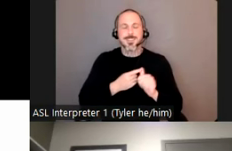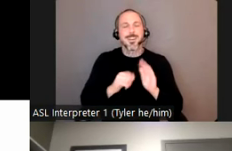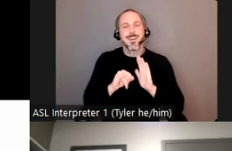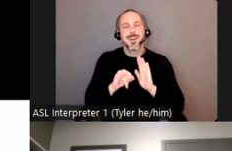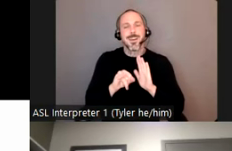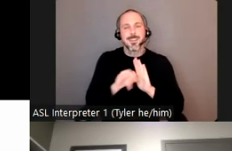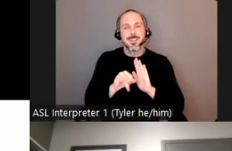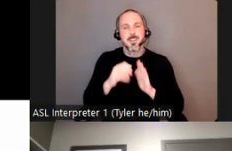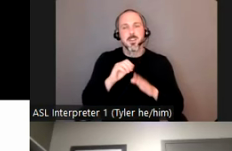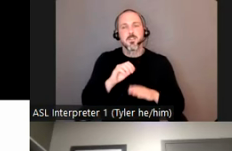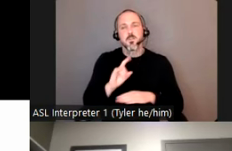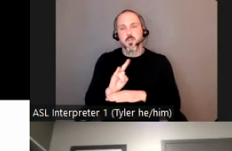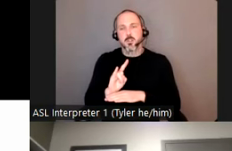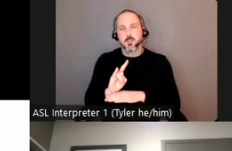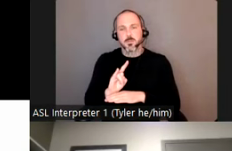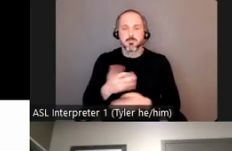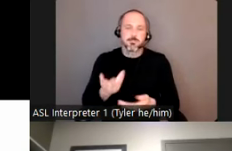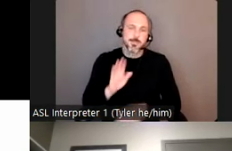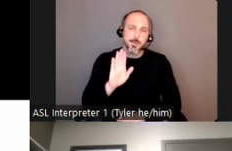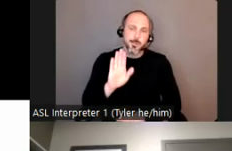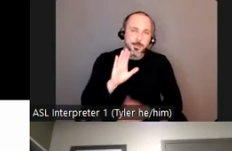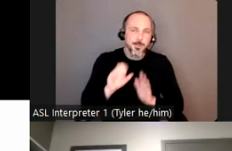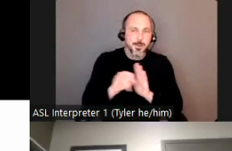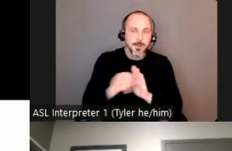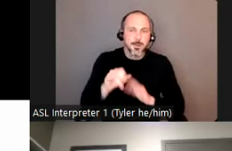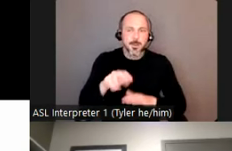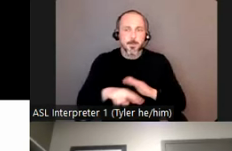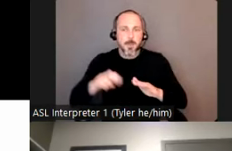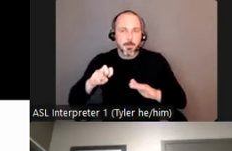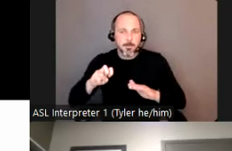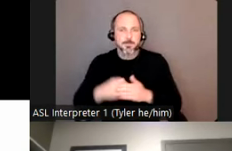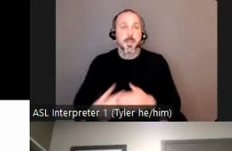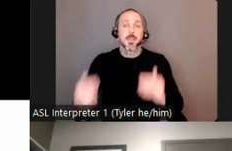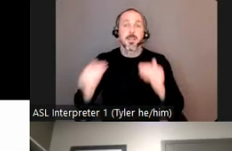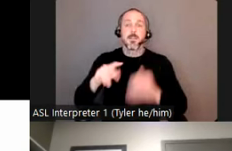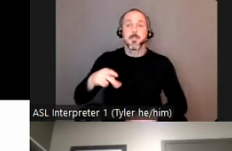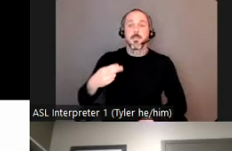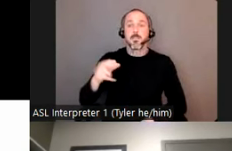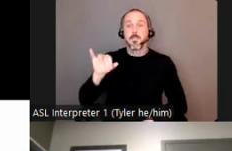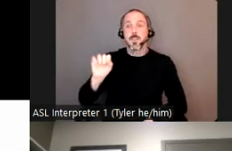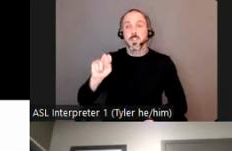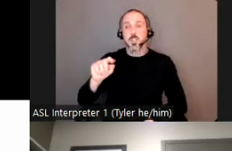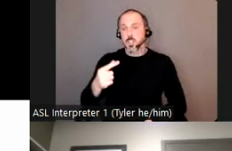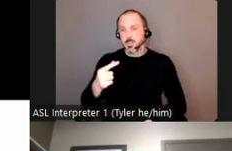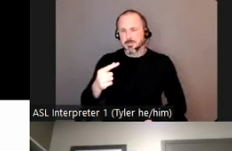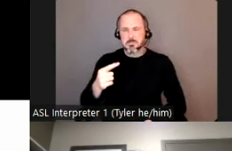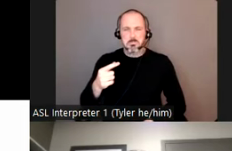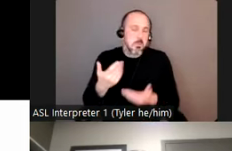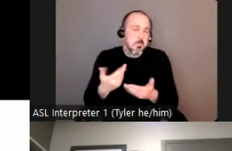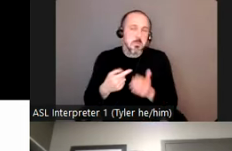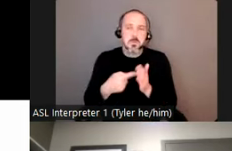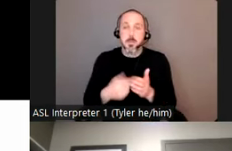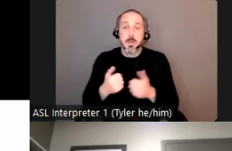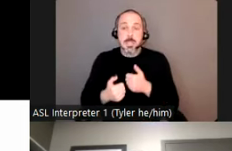is compromised identities. Phishing scam is where someone may send you a text message with a link and it redirects you to a